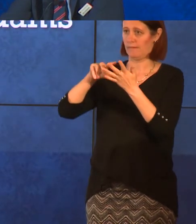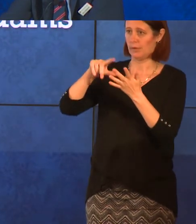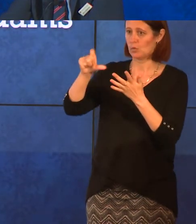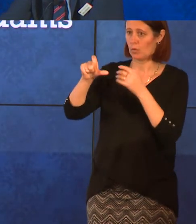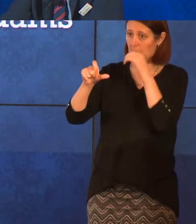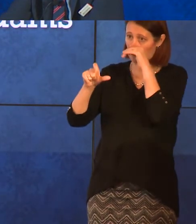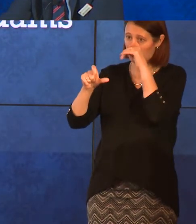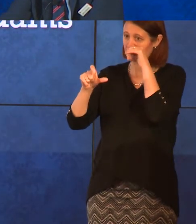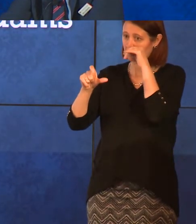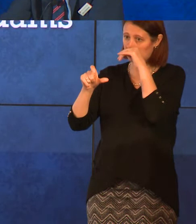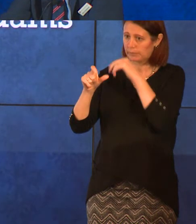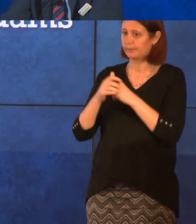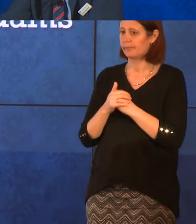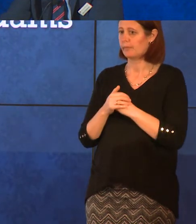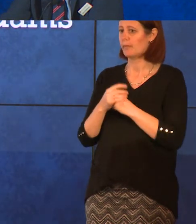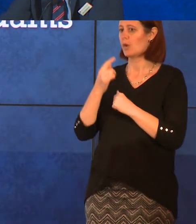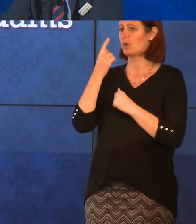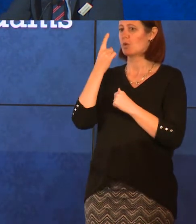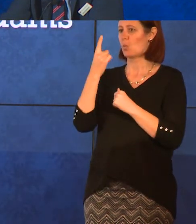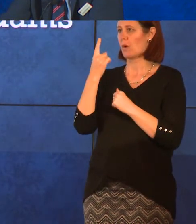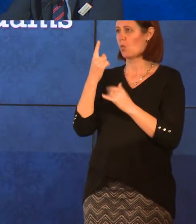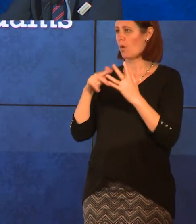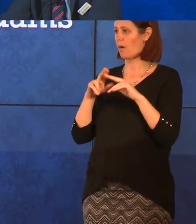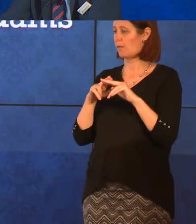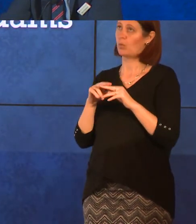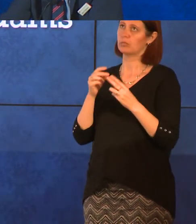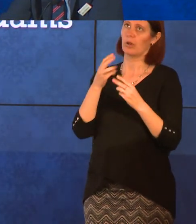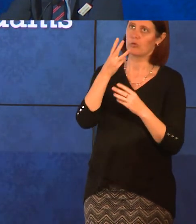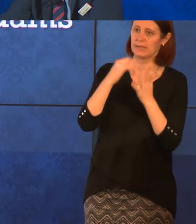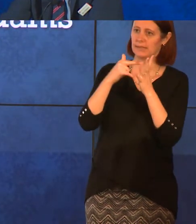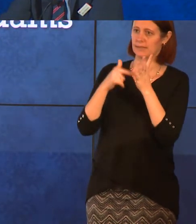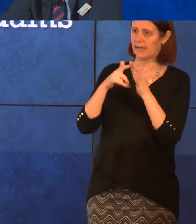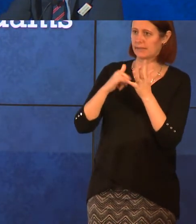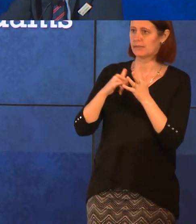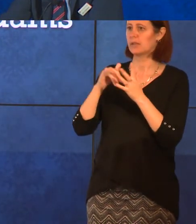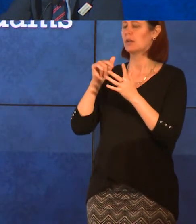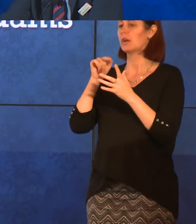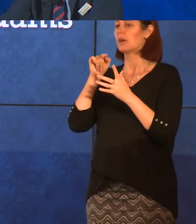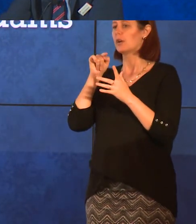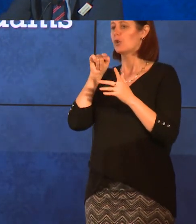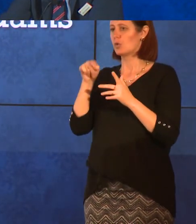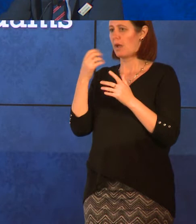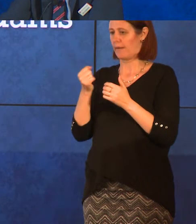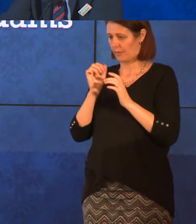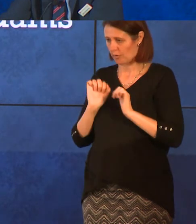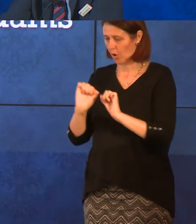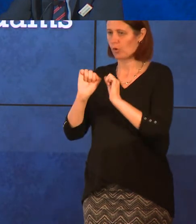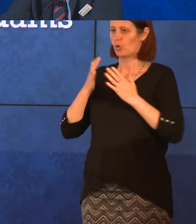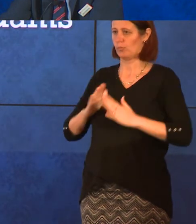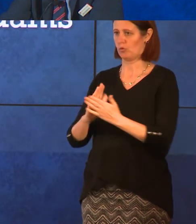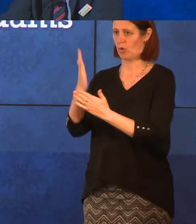is one of the, well now, 3 states and territories to have our own state-based human rights